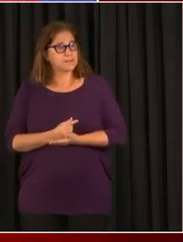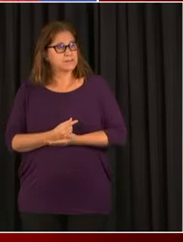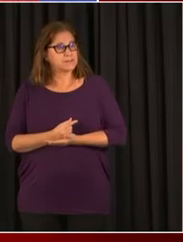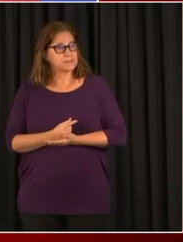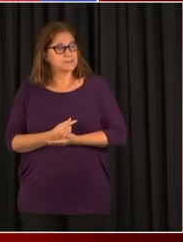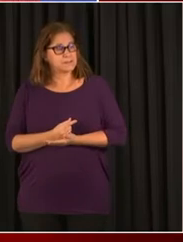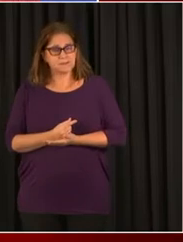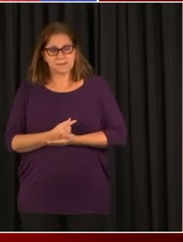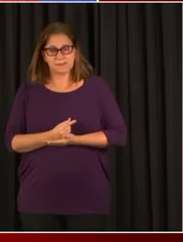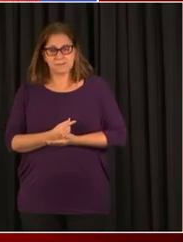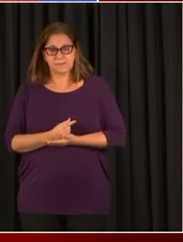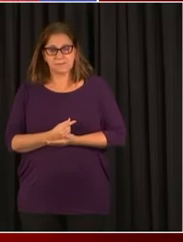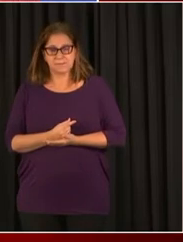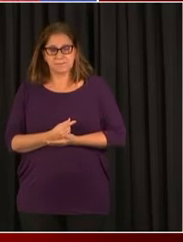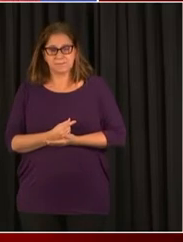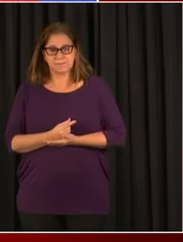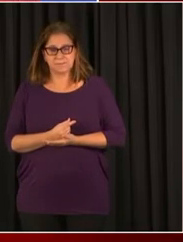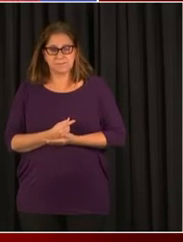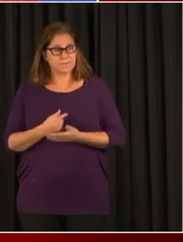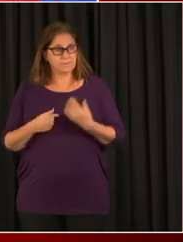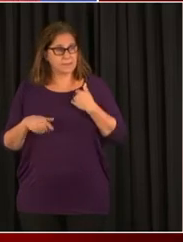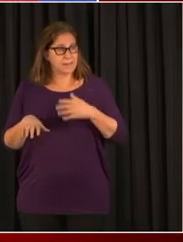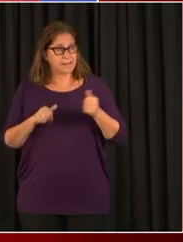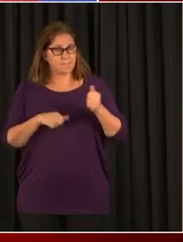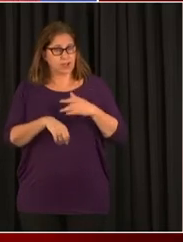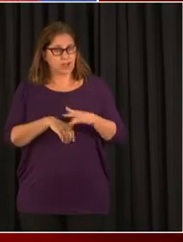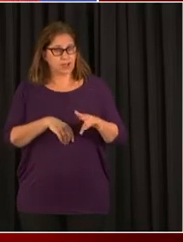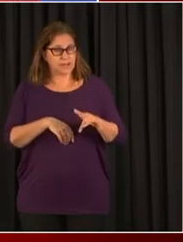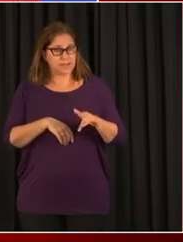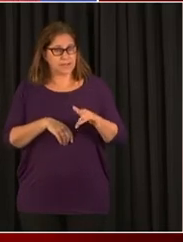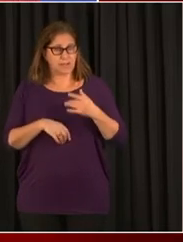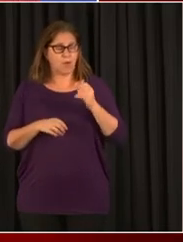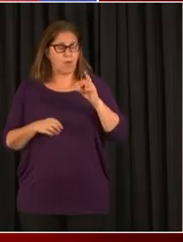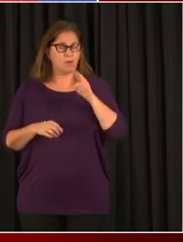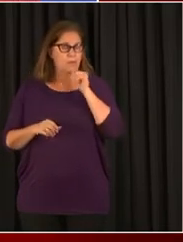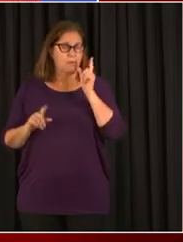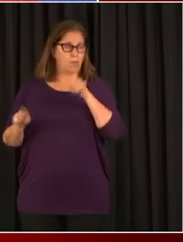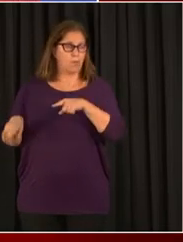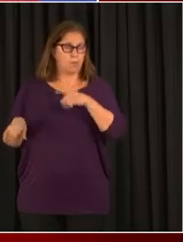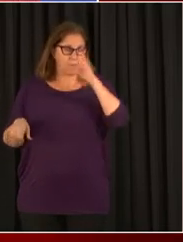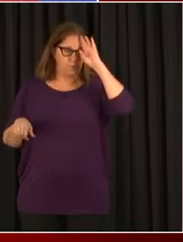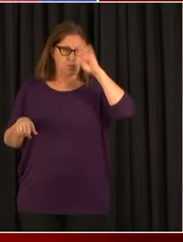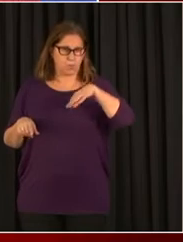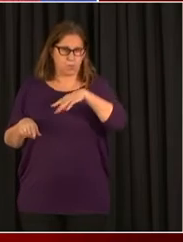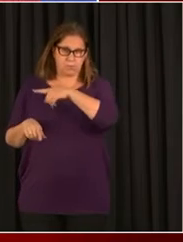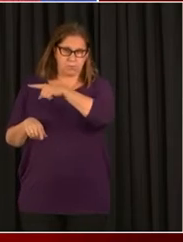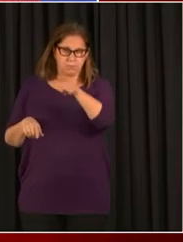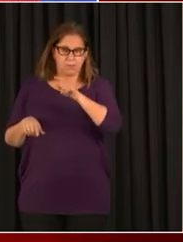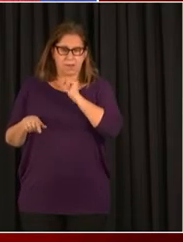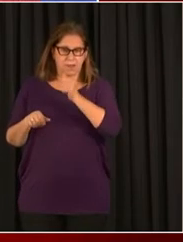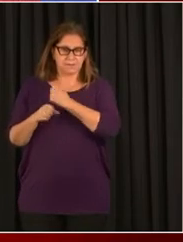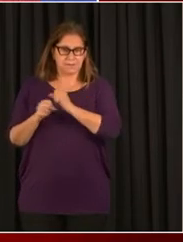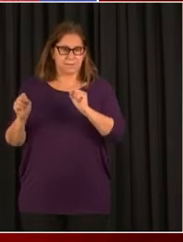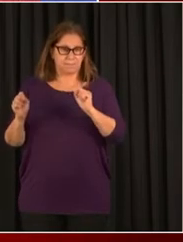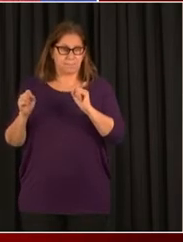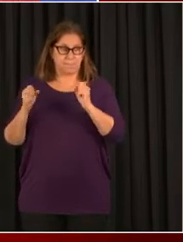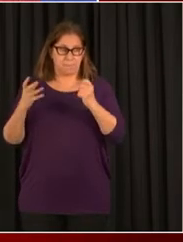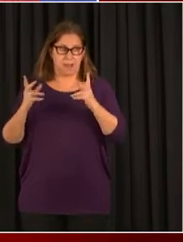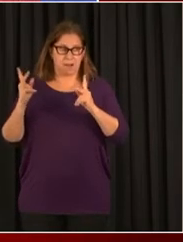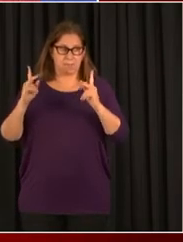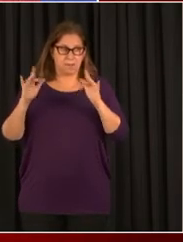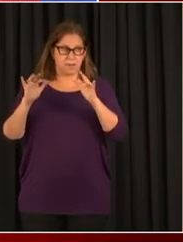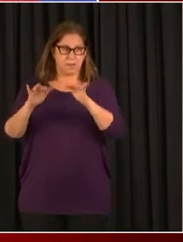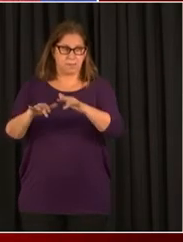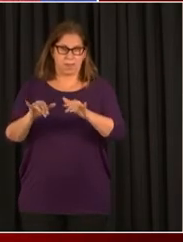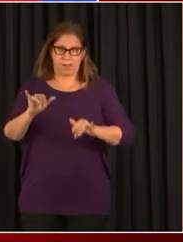that's for going to a restaurant, that's for going, I wouldn't go to a large event like that. But that is the question you